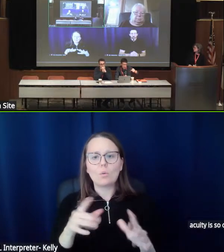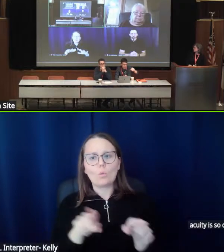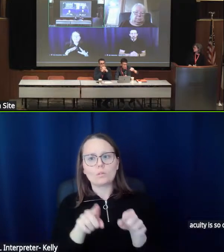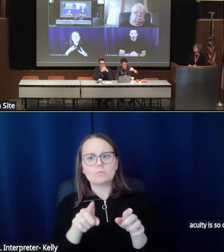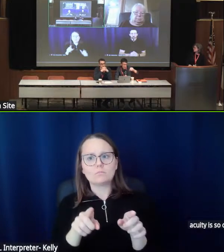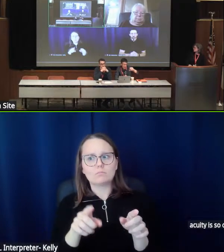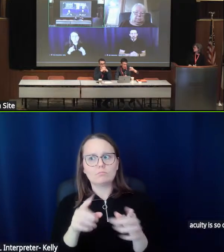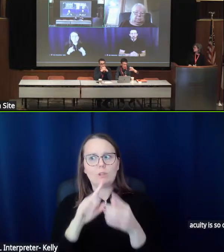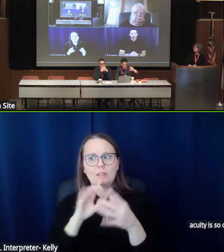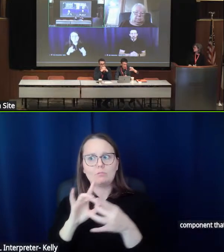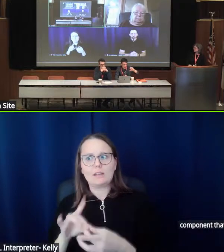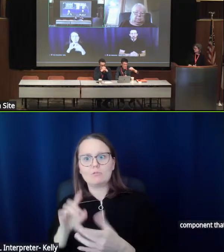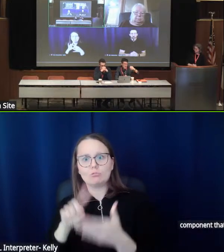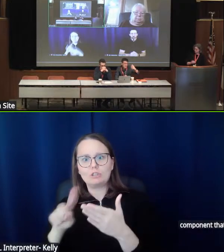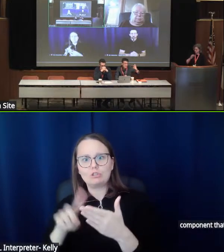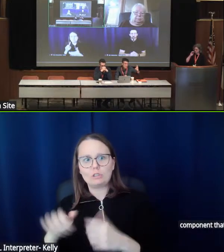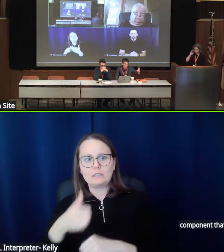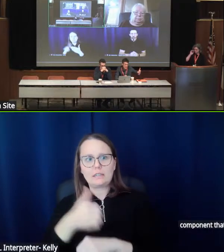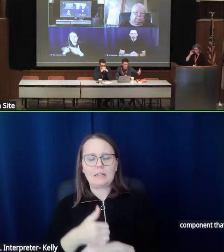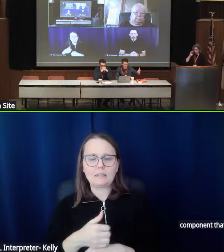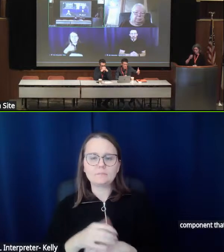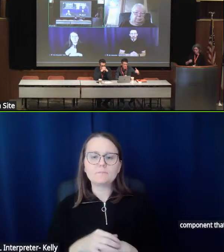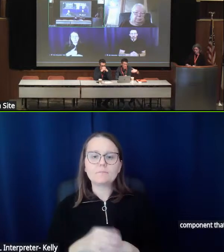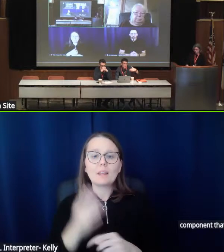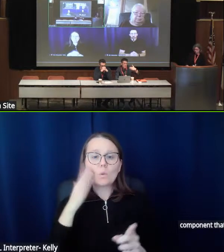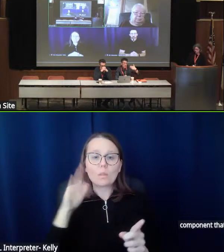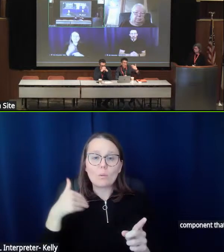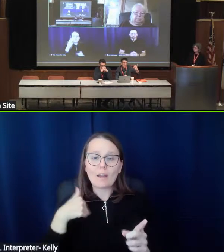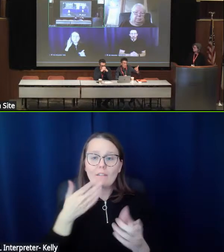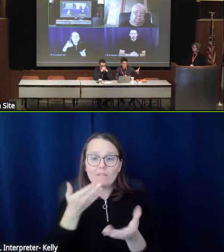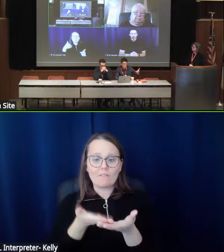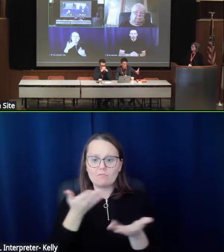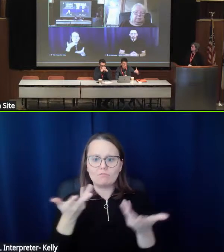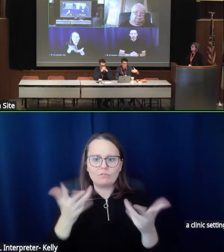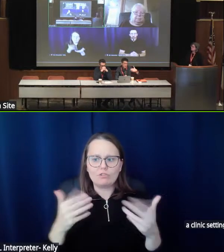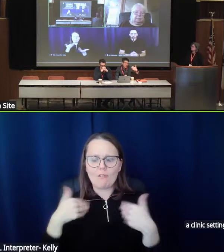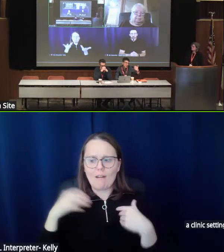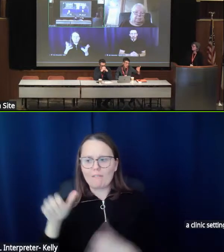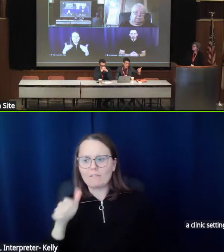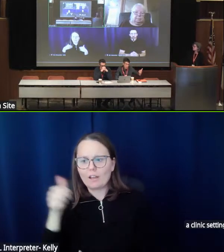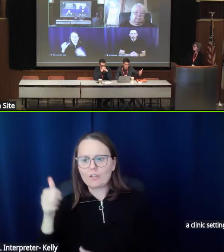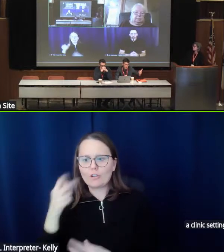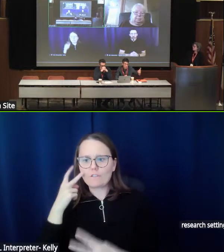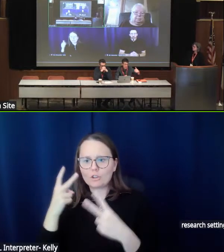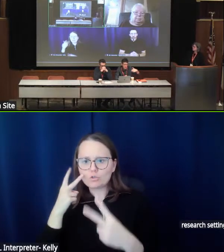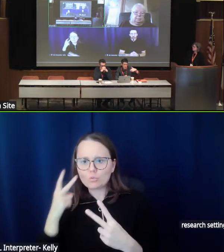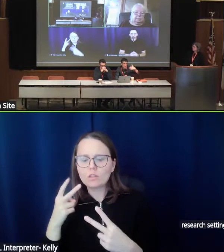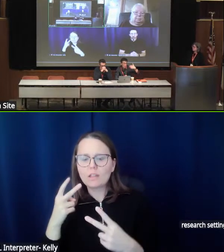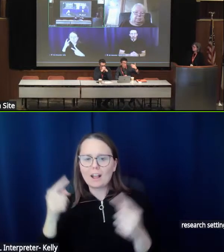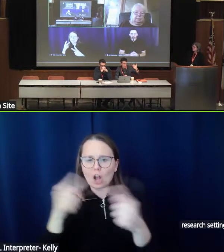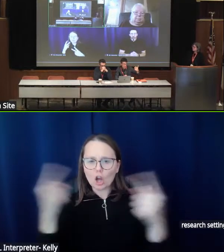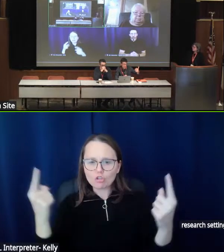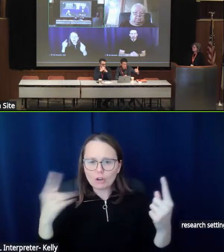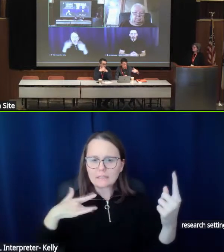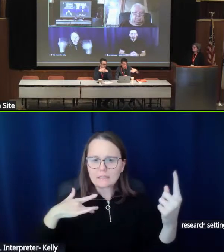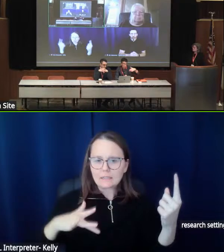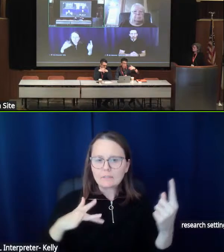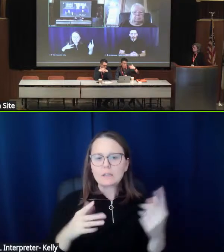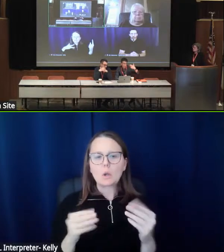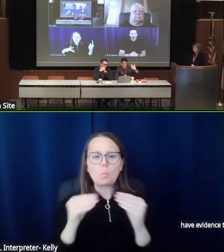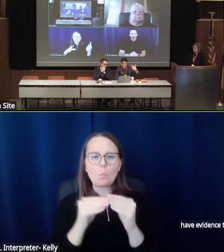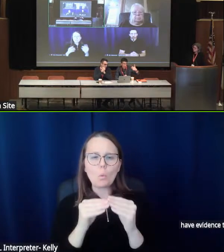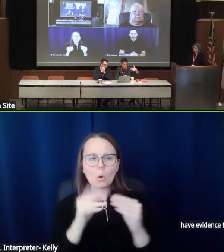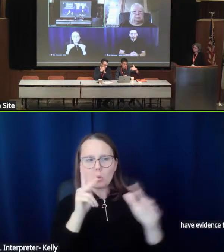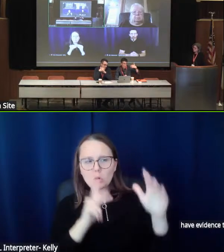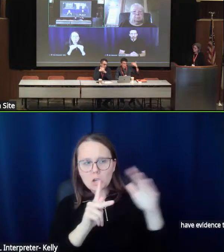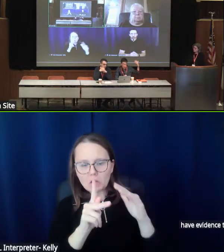setting. Even when we have evidence that there's maybe other visual functions like contrast sensitivity that may be more predictive or more